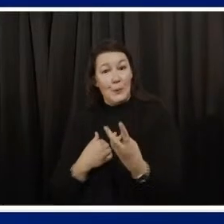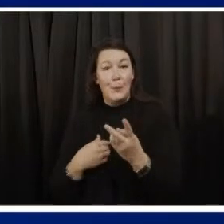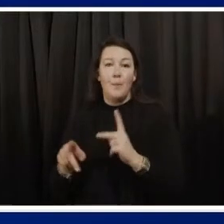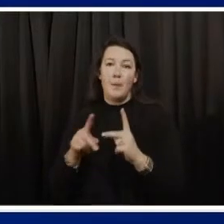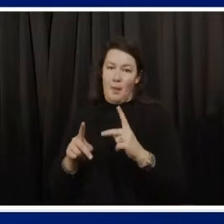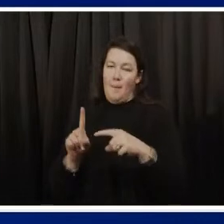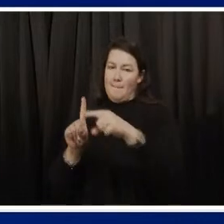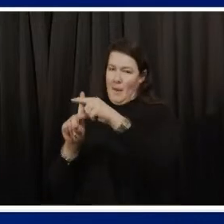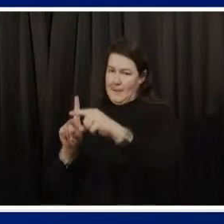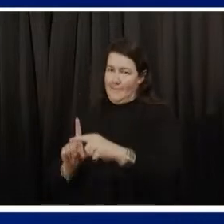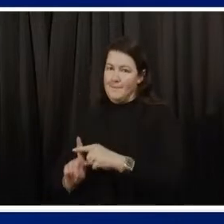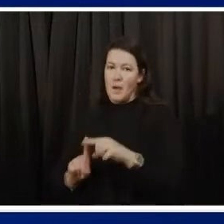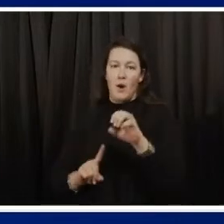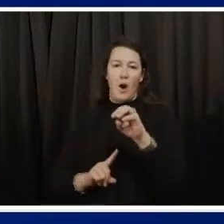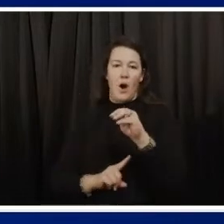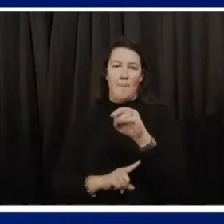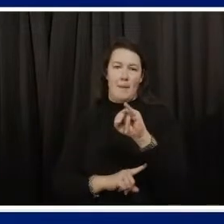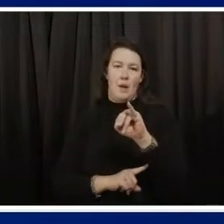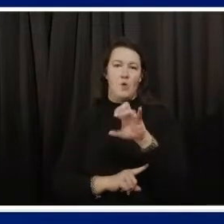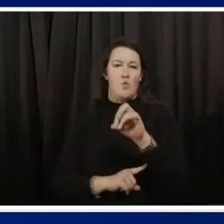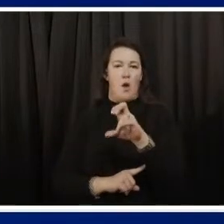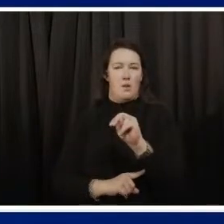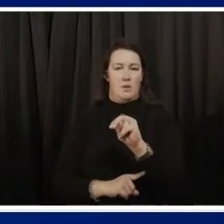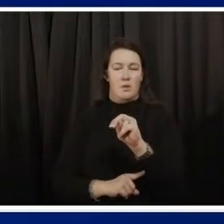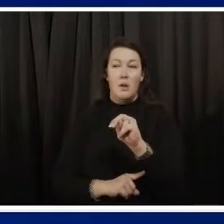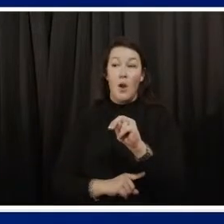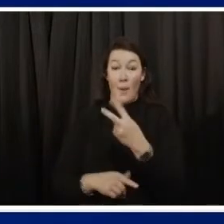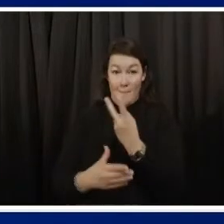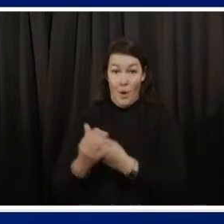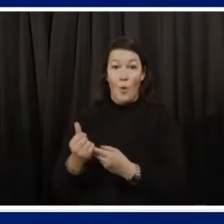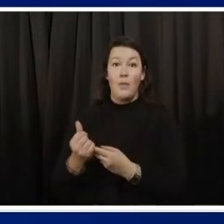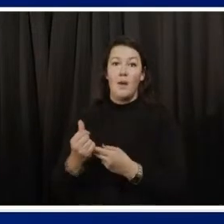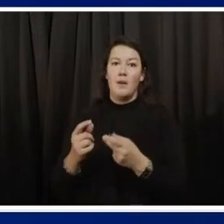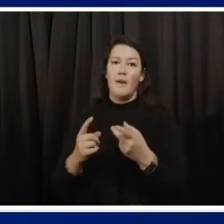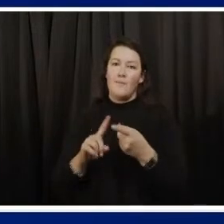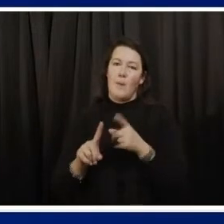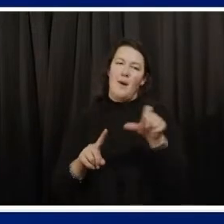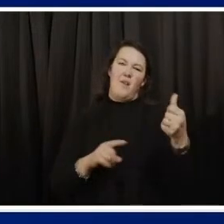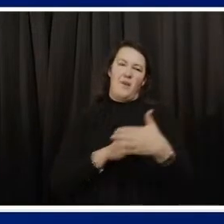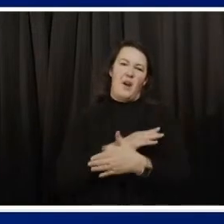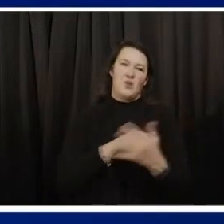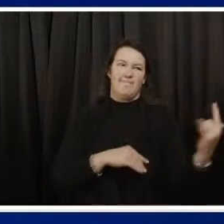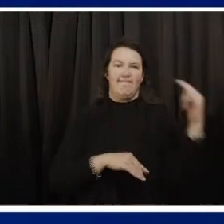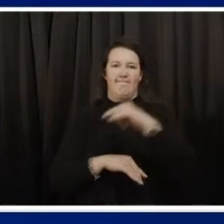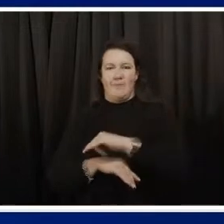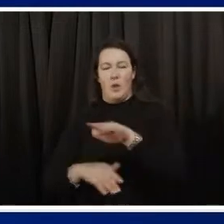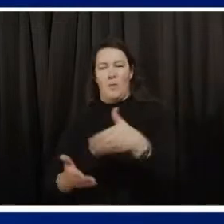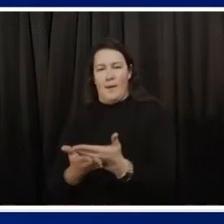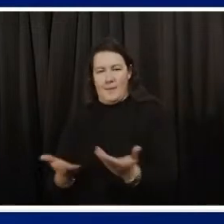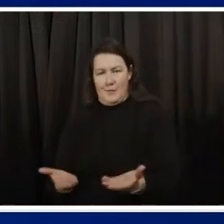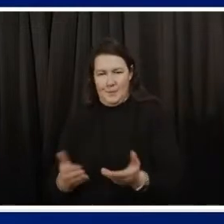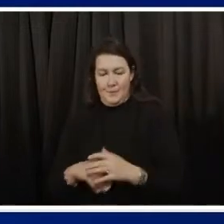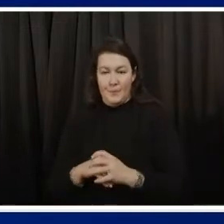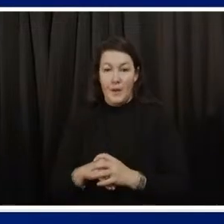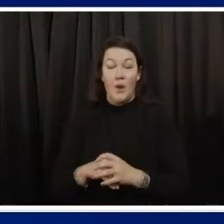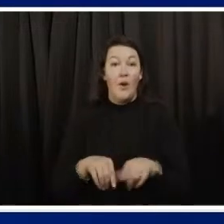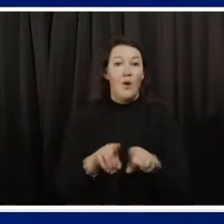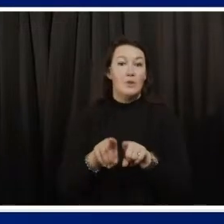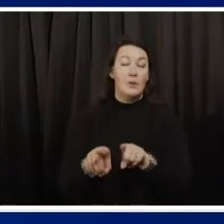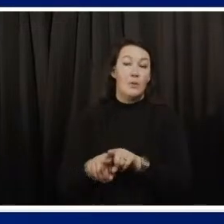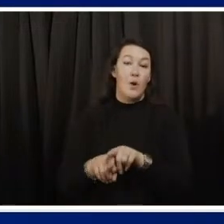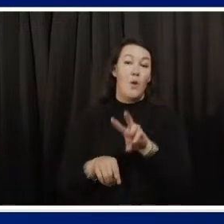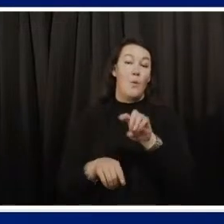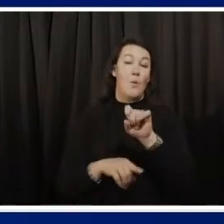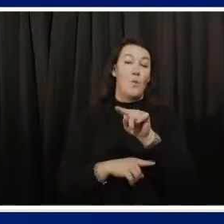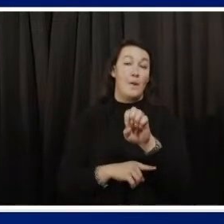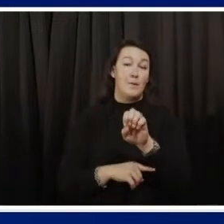Omicron cases in the state. Both of those cases had international travel. And for the first time, our wastewater surveillance system has